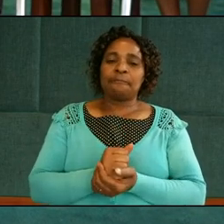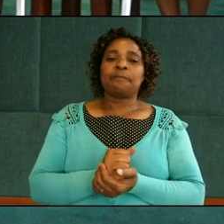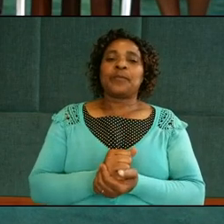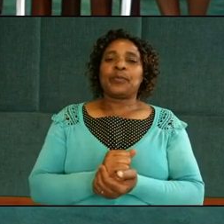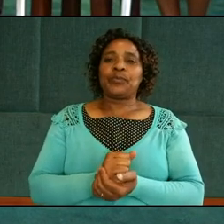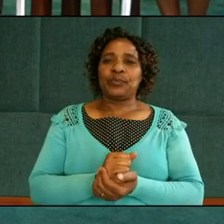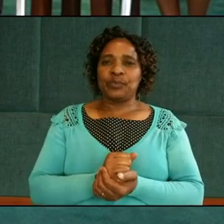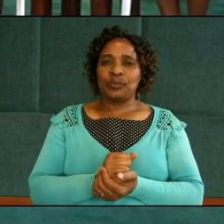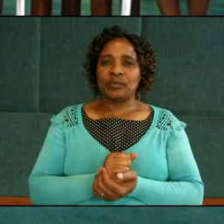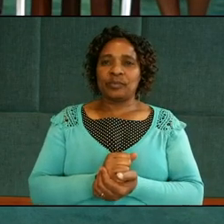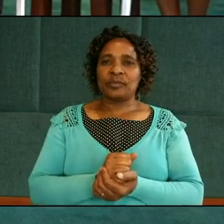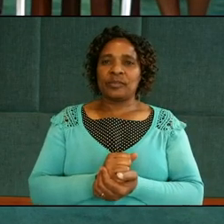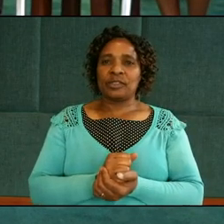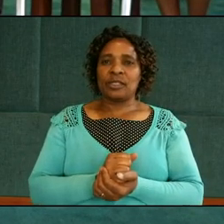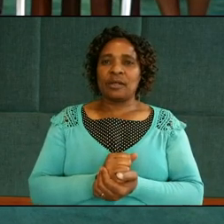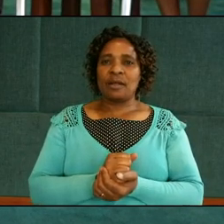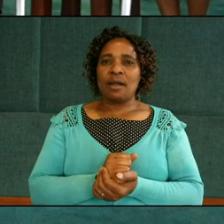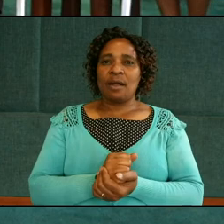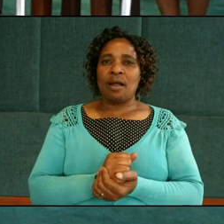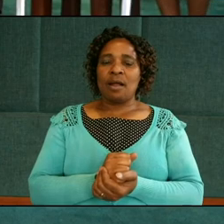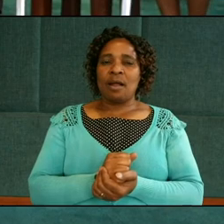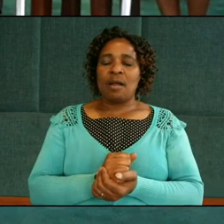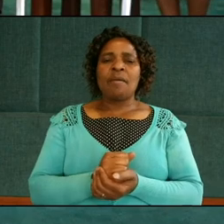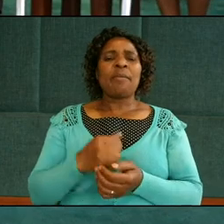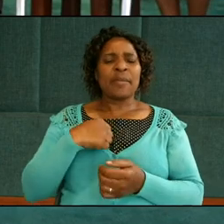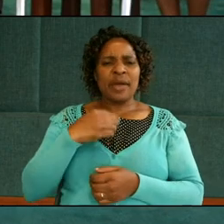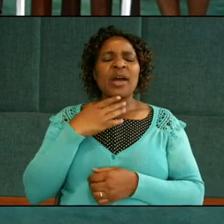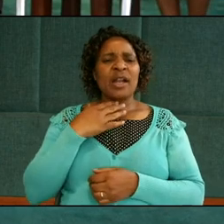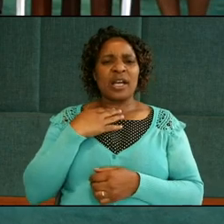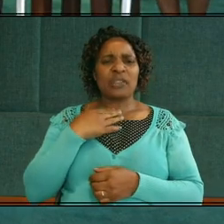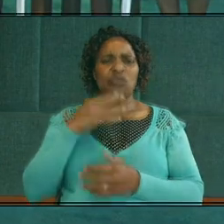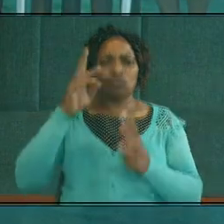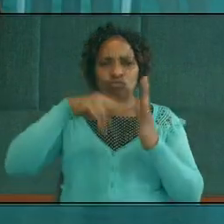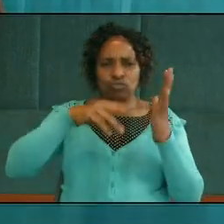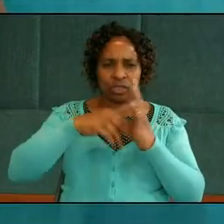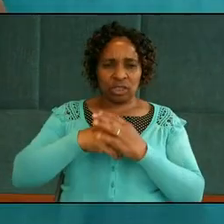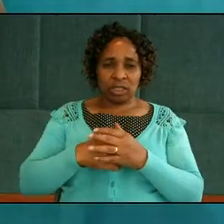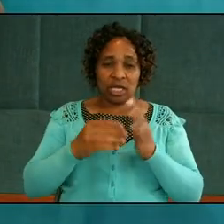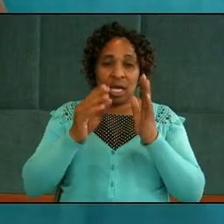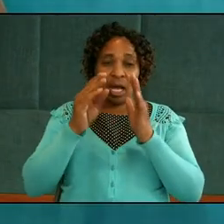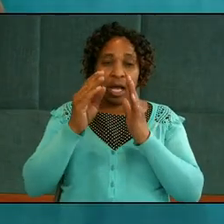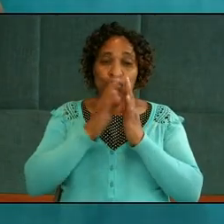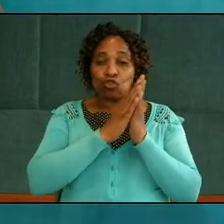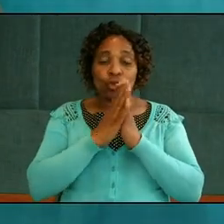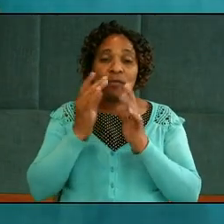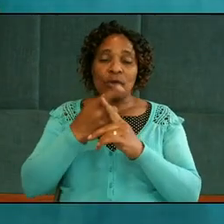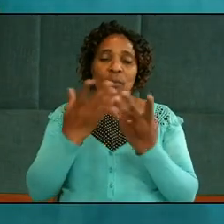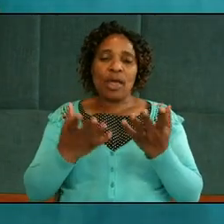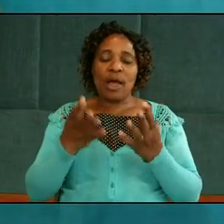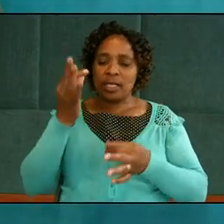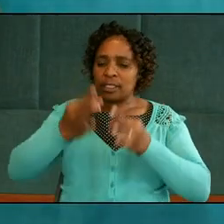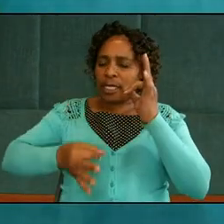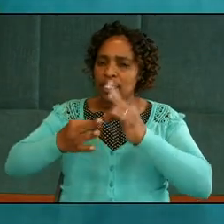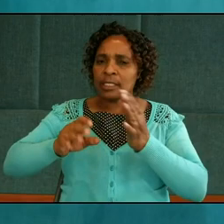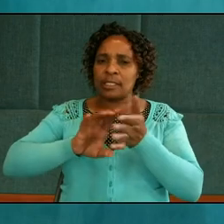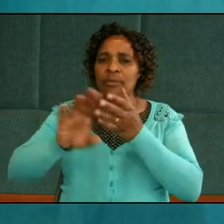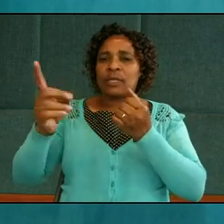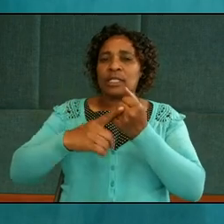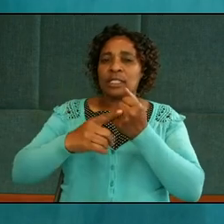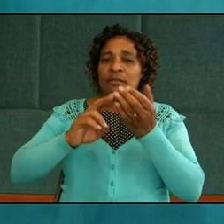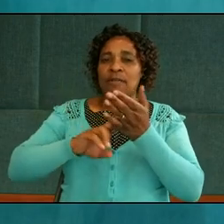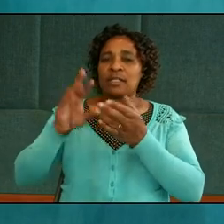Amen. Amen. I'd like to read a short story from the book of Judges, chapter 6,